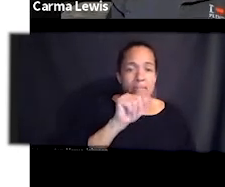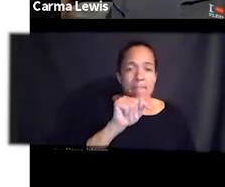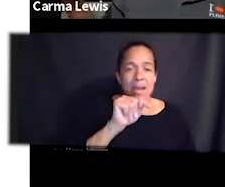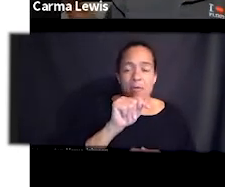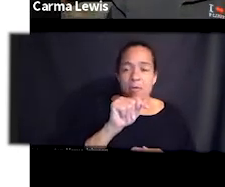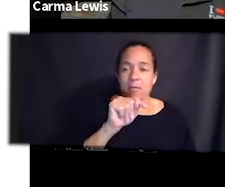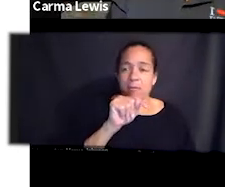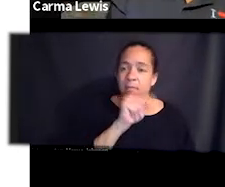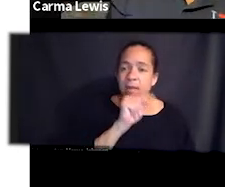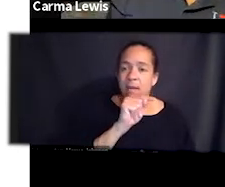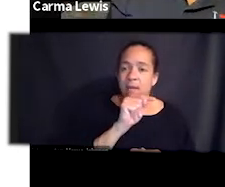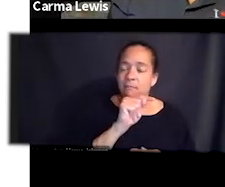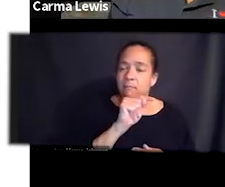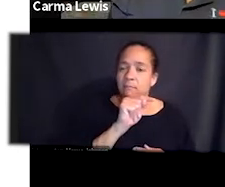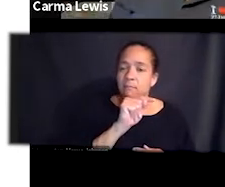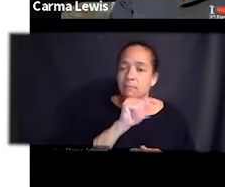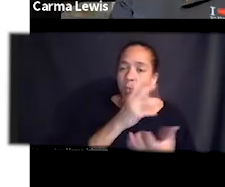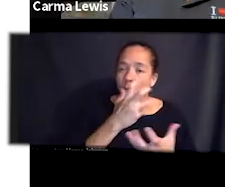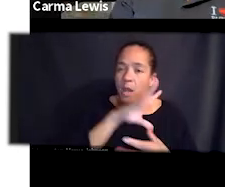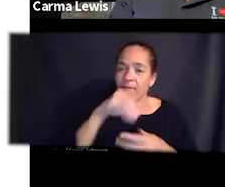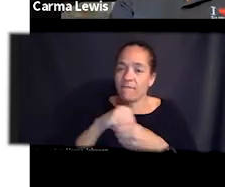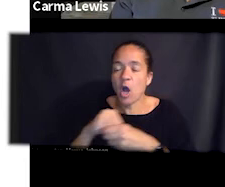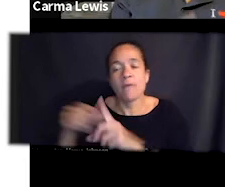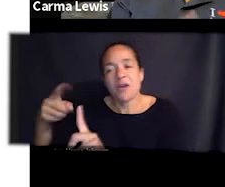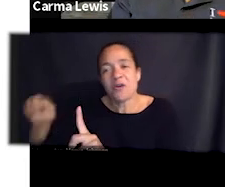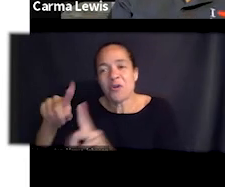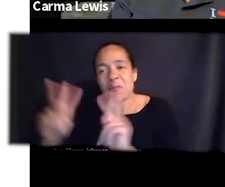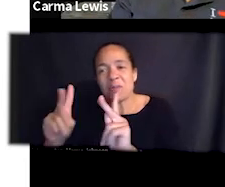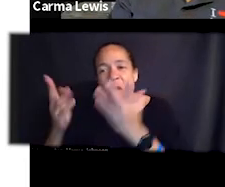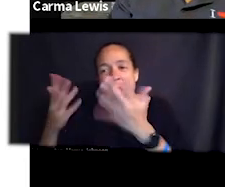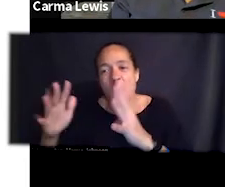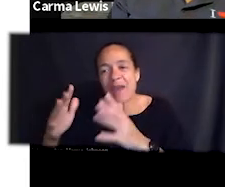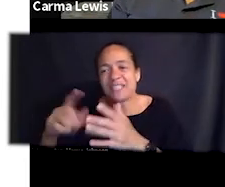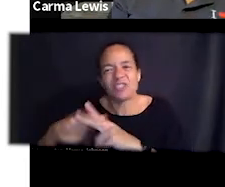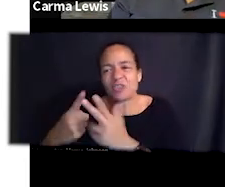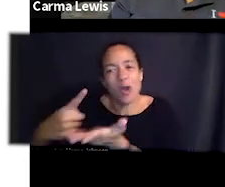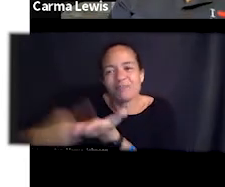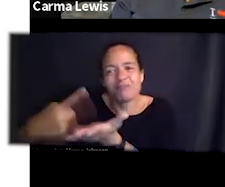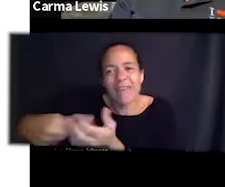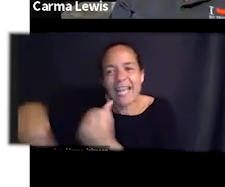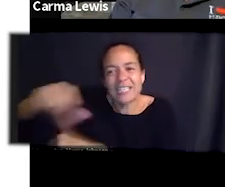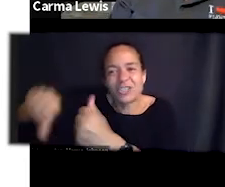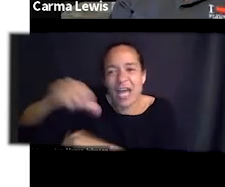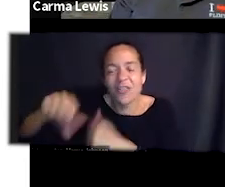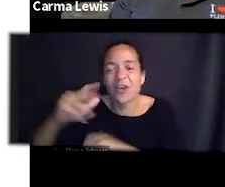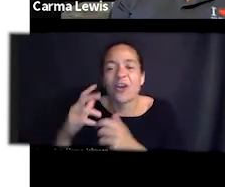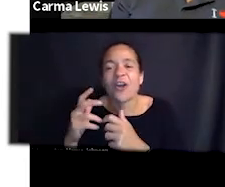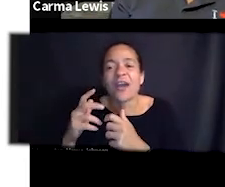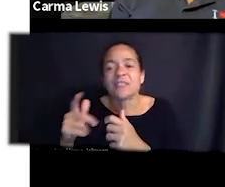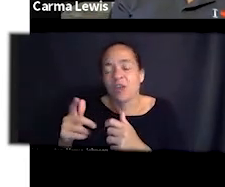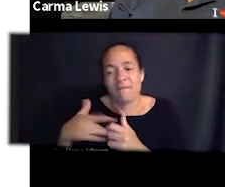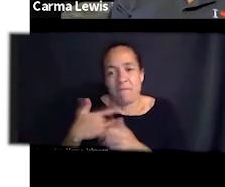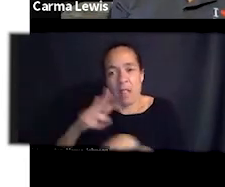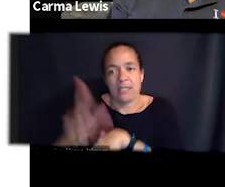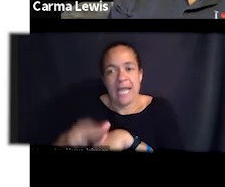us, they had already been talking. So it was quite natural for them to share more with you because they